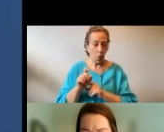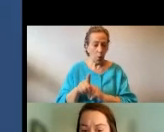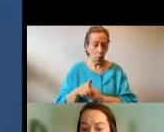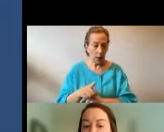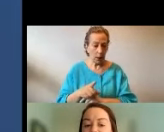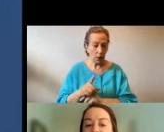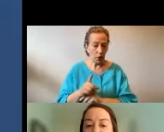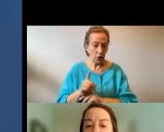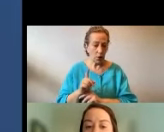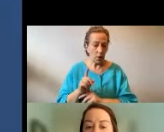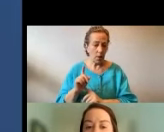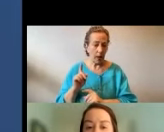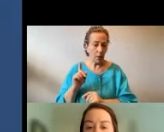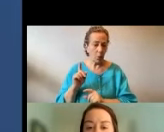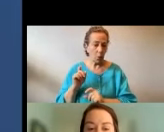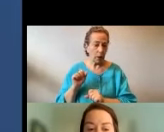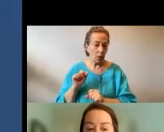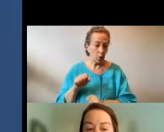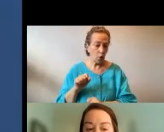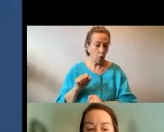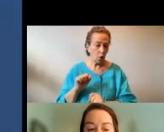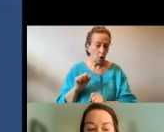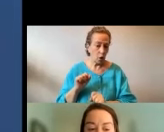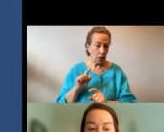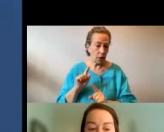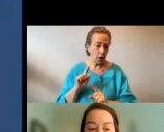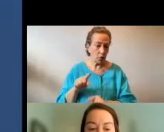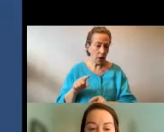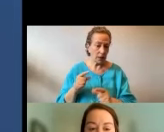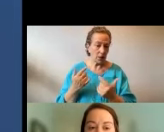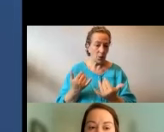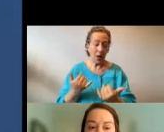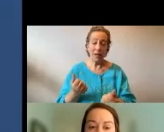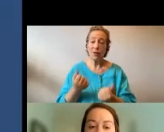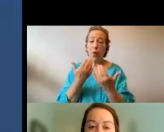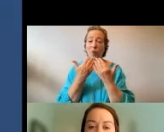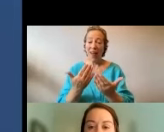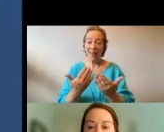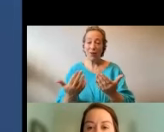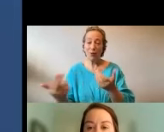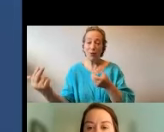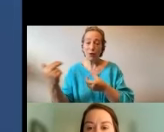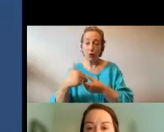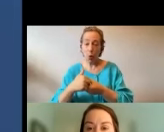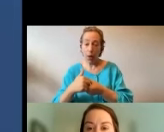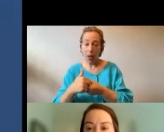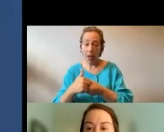address today. So I want to thank you for joining us. This was the last